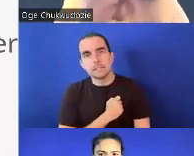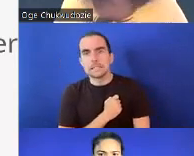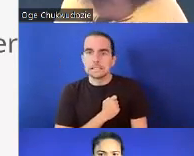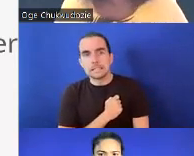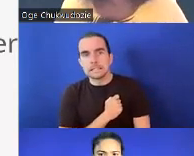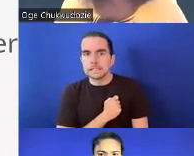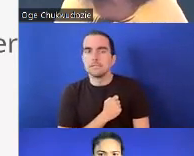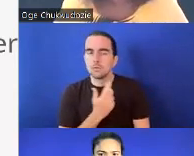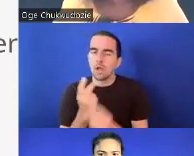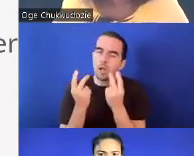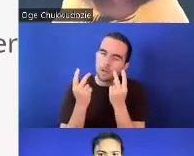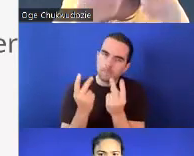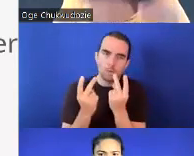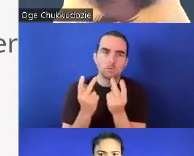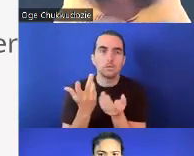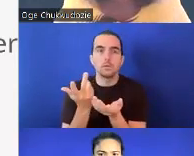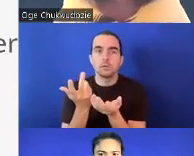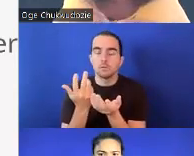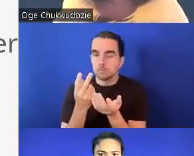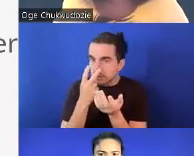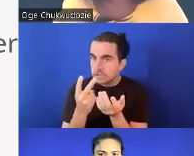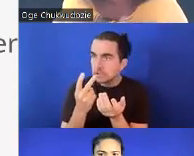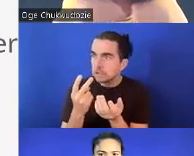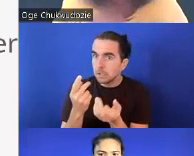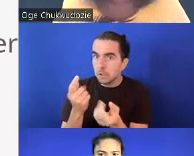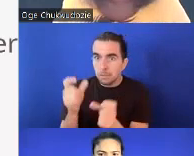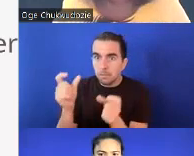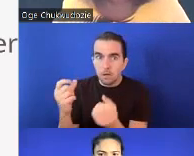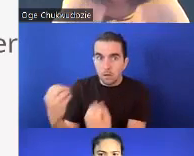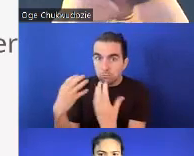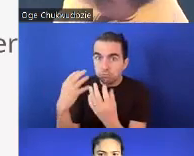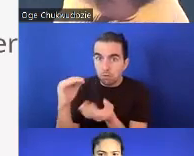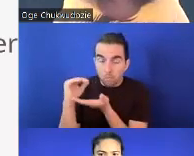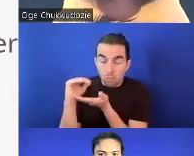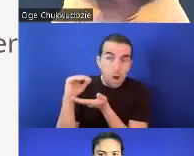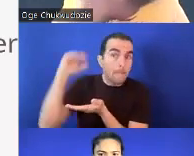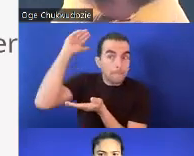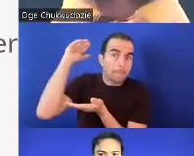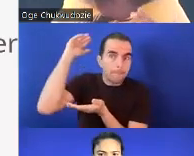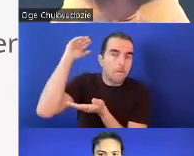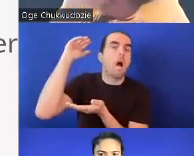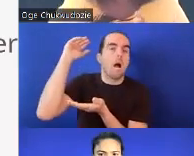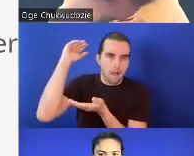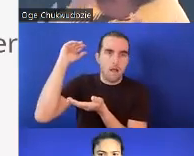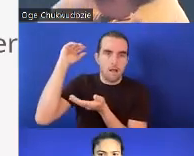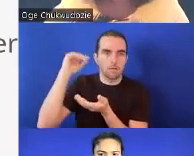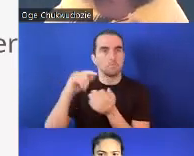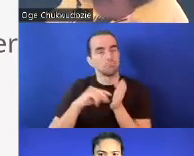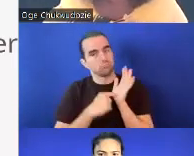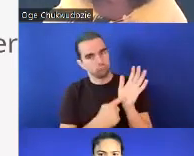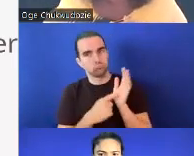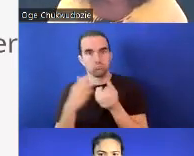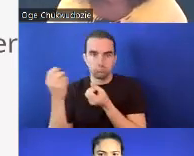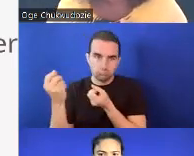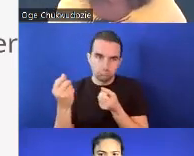is effective. When you have high reports, then it's effective, and then ultimately, you know, it will now continue